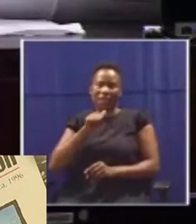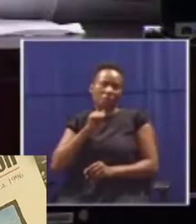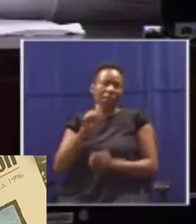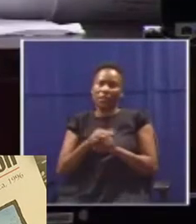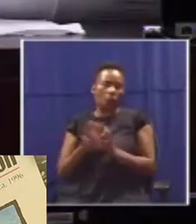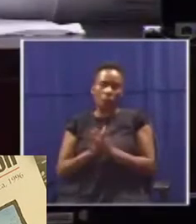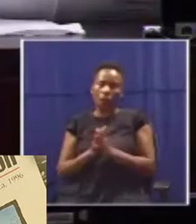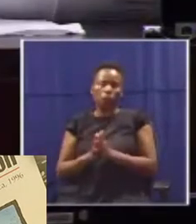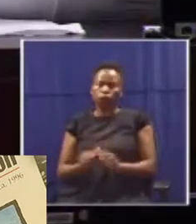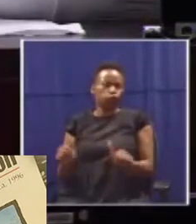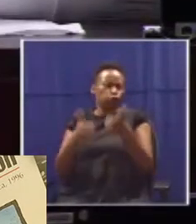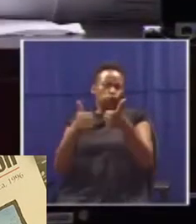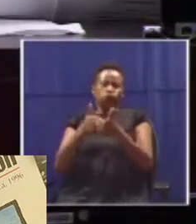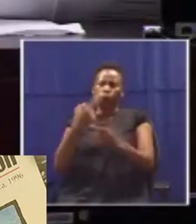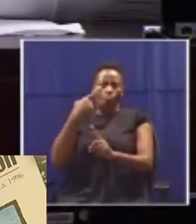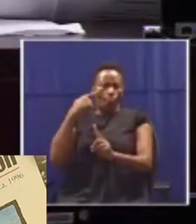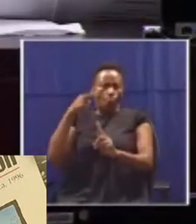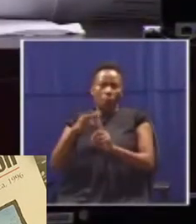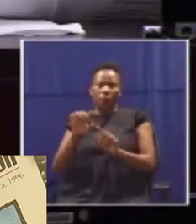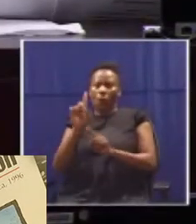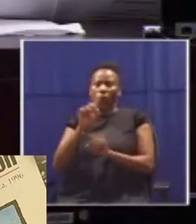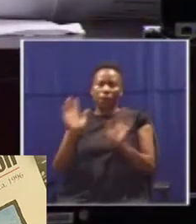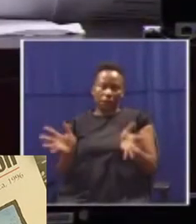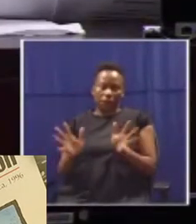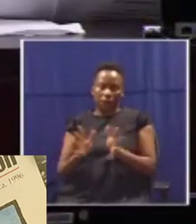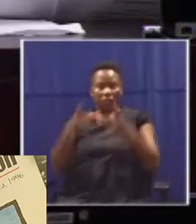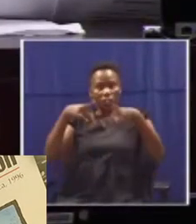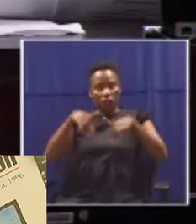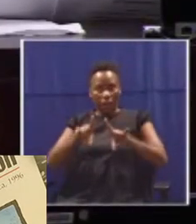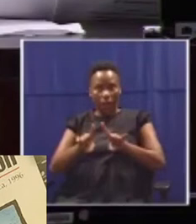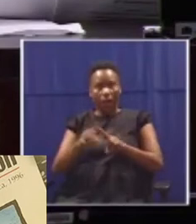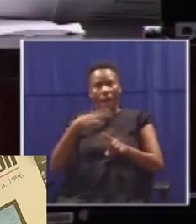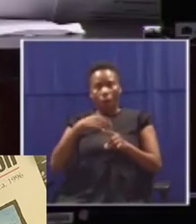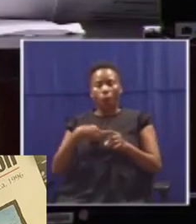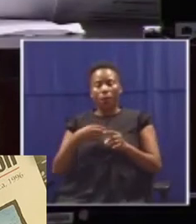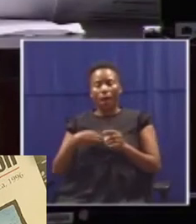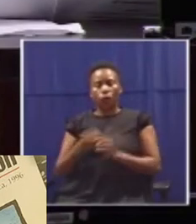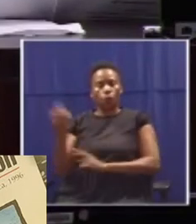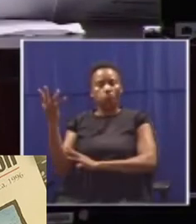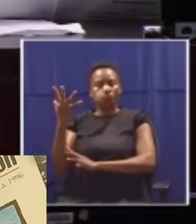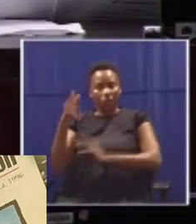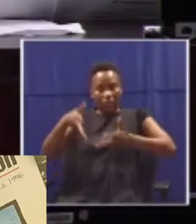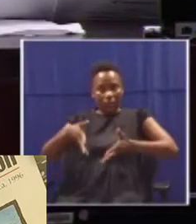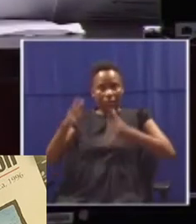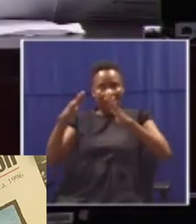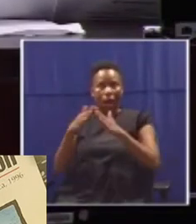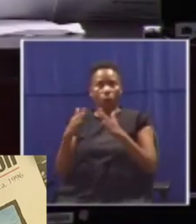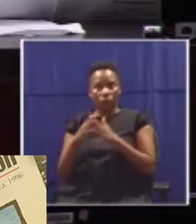our intentions are. Chair, I'd like to present to this house